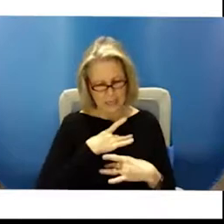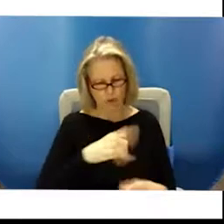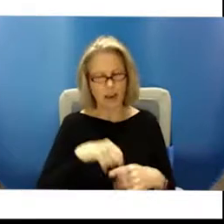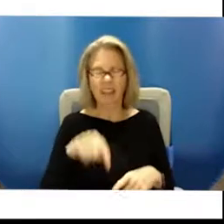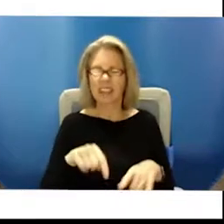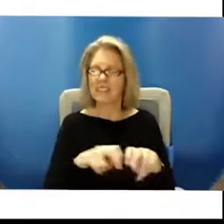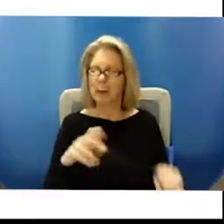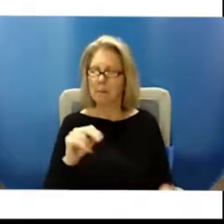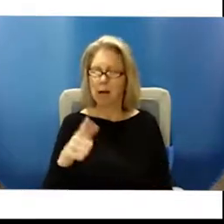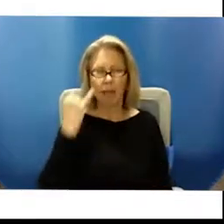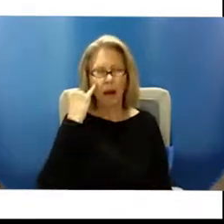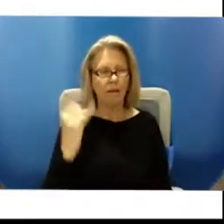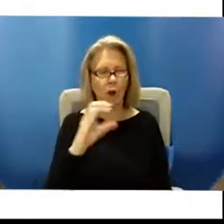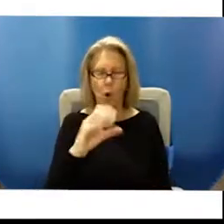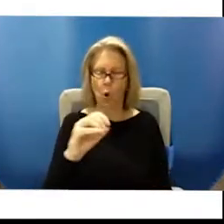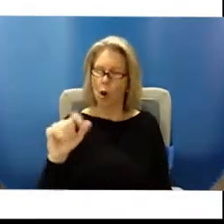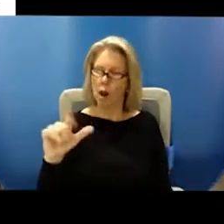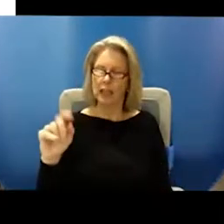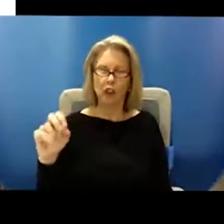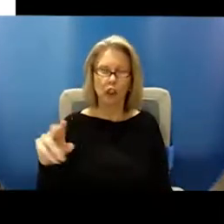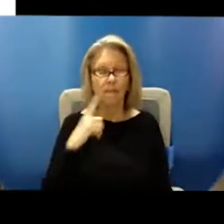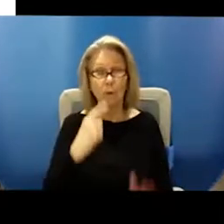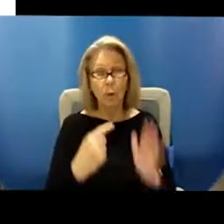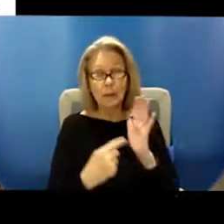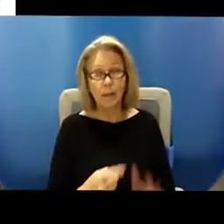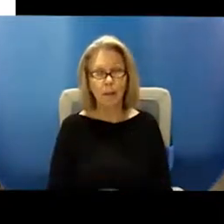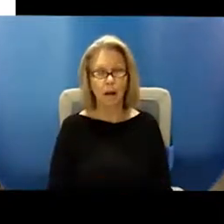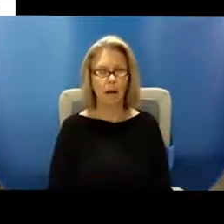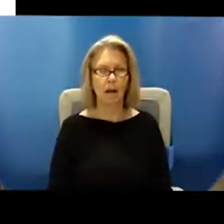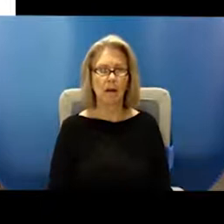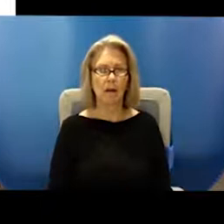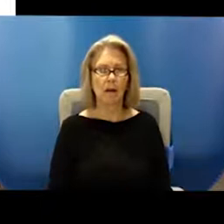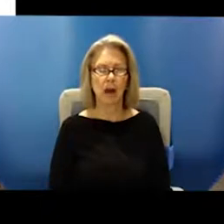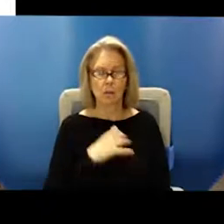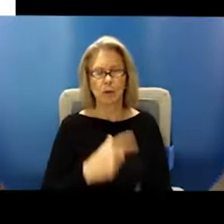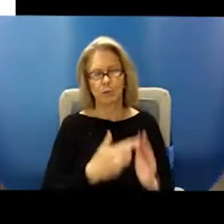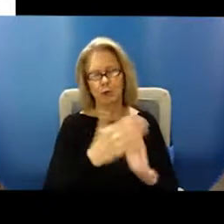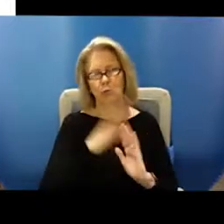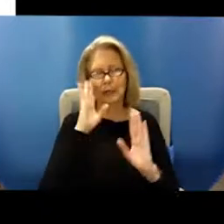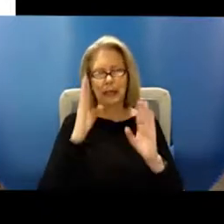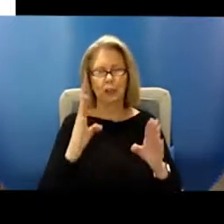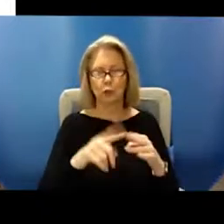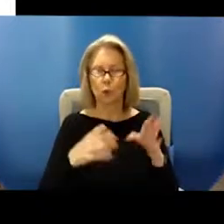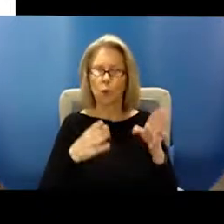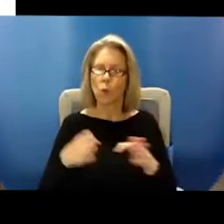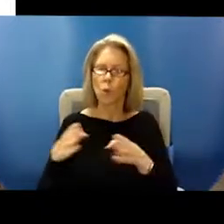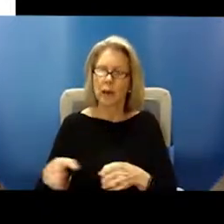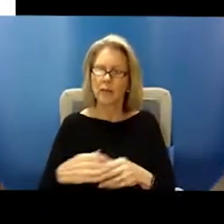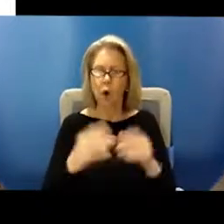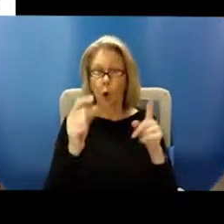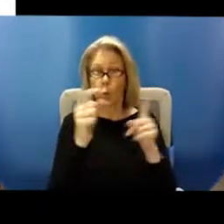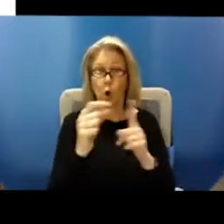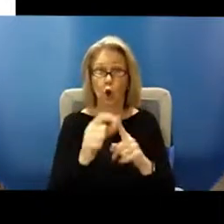me interested in the panel was this idea of coalition. And for example, I want to just bring our attention